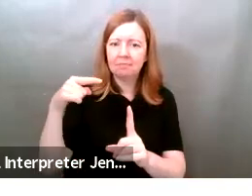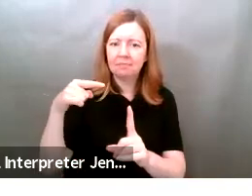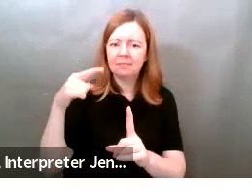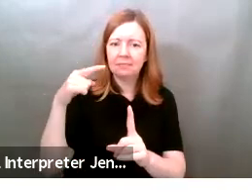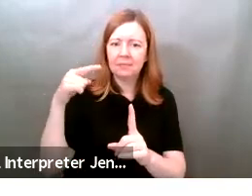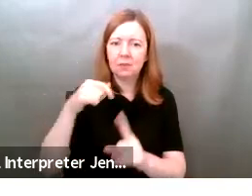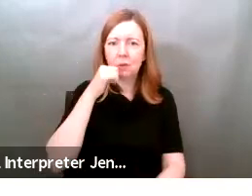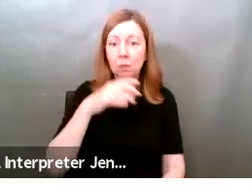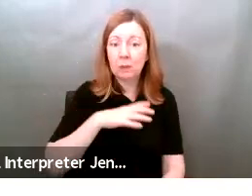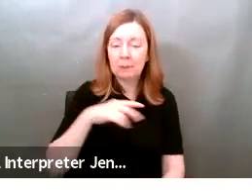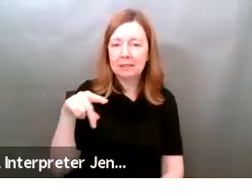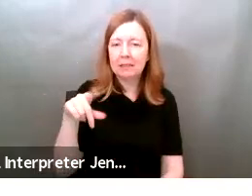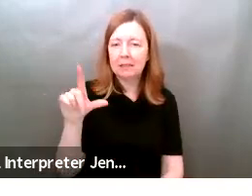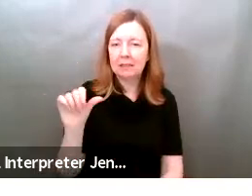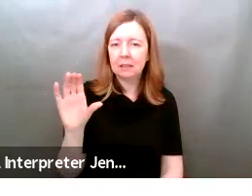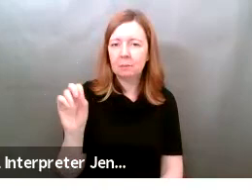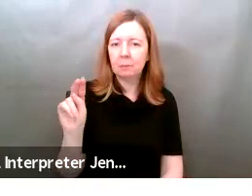women's placenta tissue.